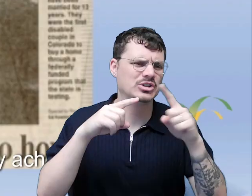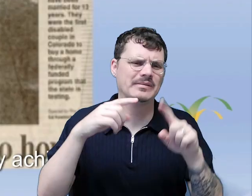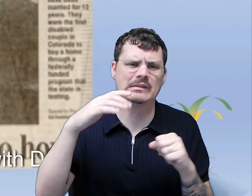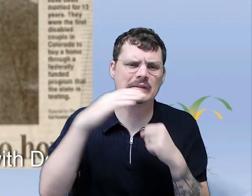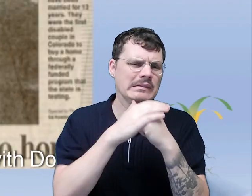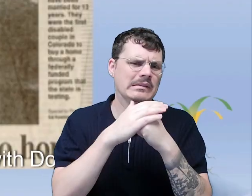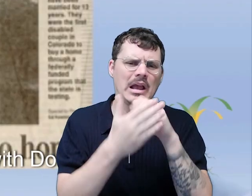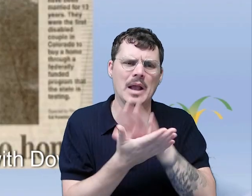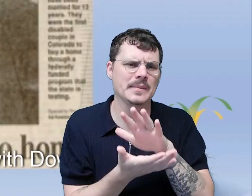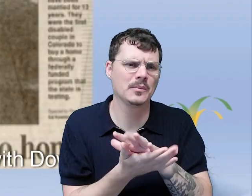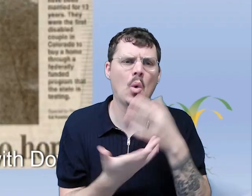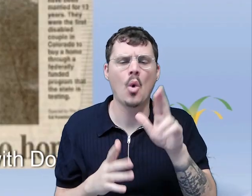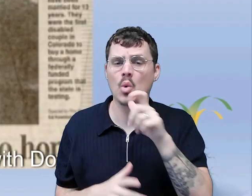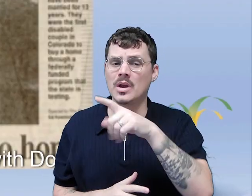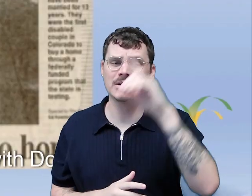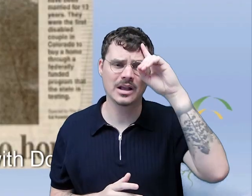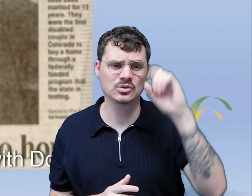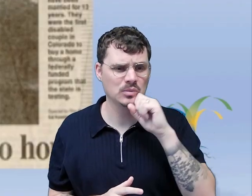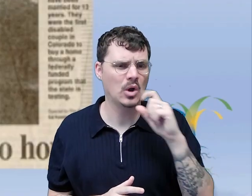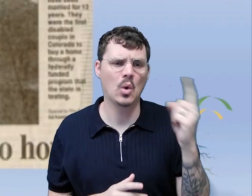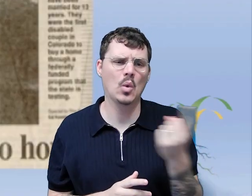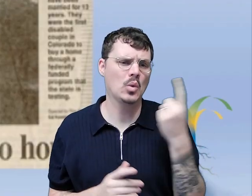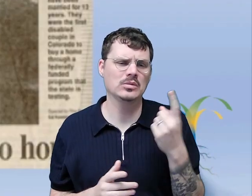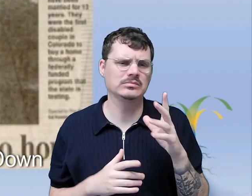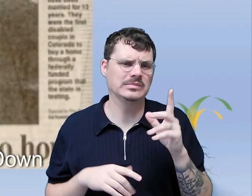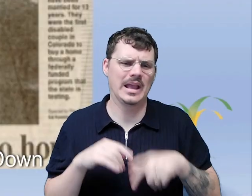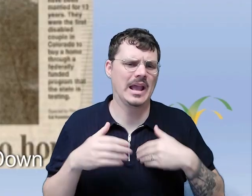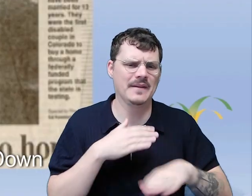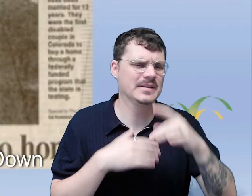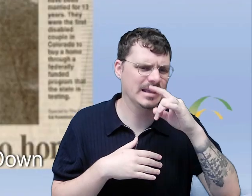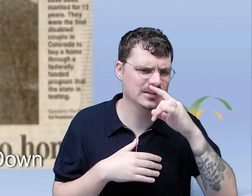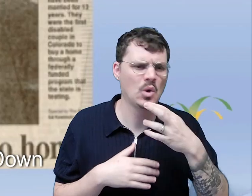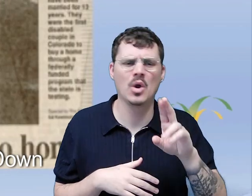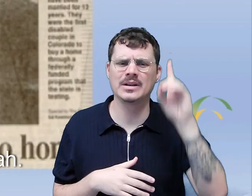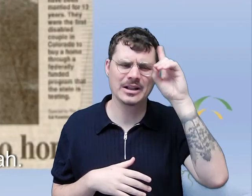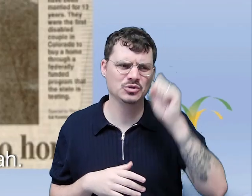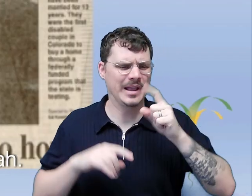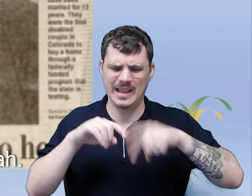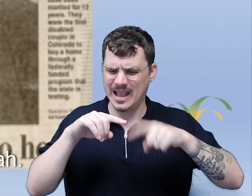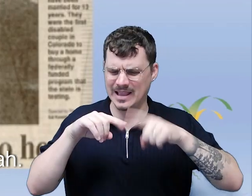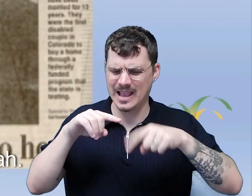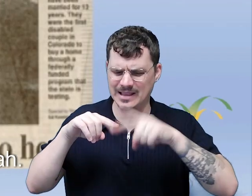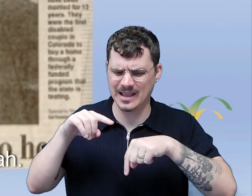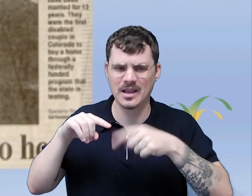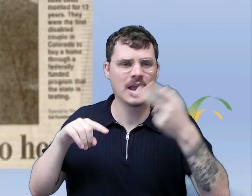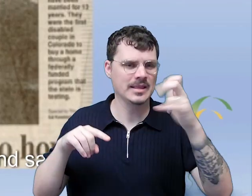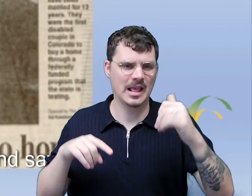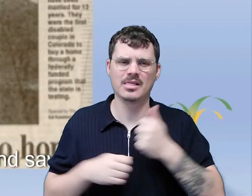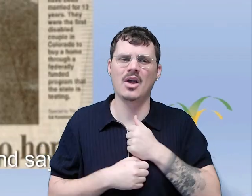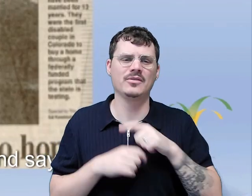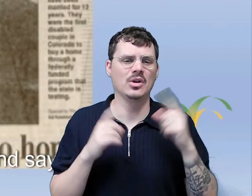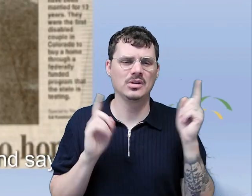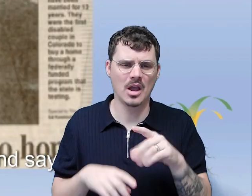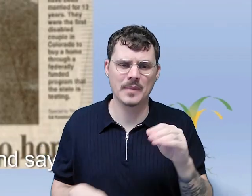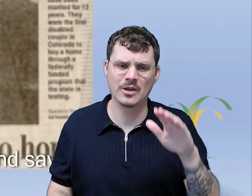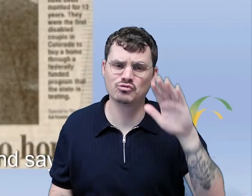only achieve so much academically, and people with Down syndrome are always sterile, and people with Down syndrome cannot blah, blah, blah. And they'd love